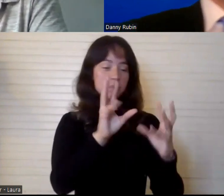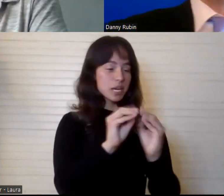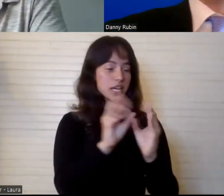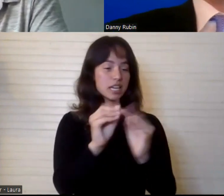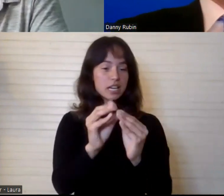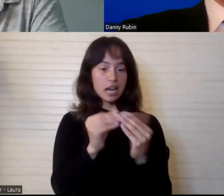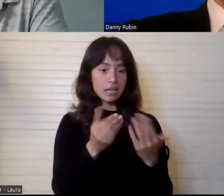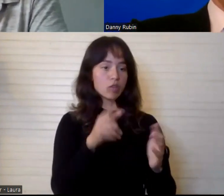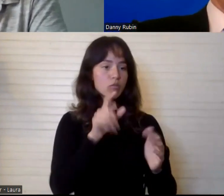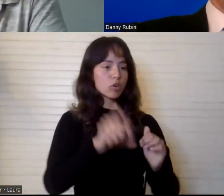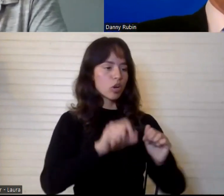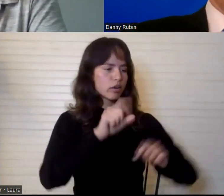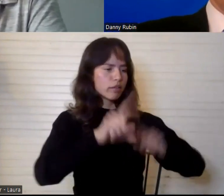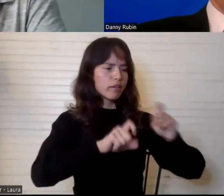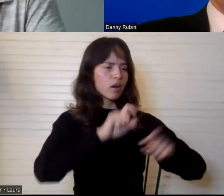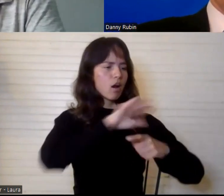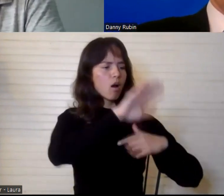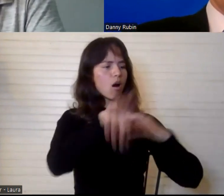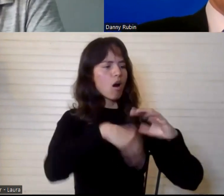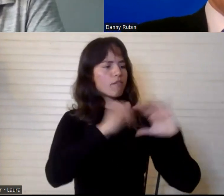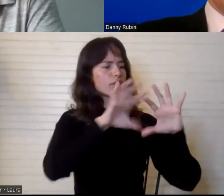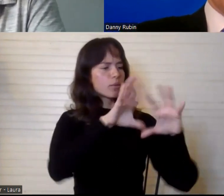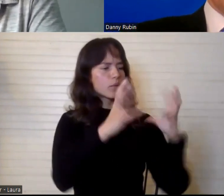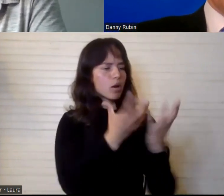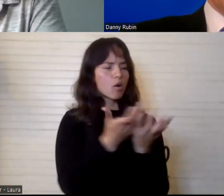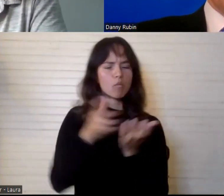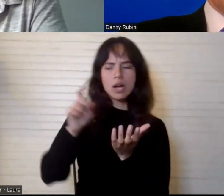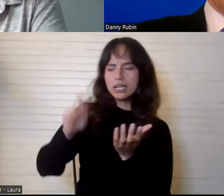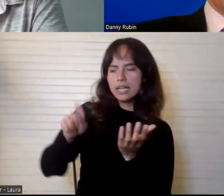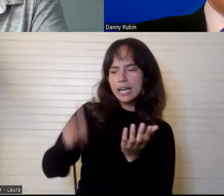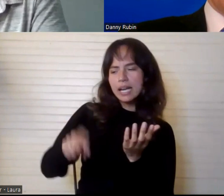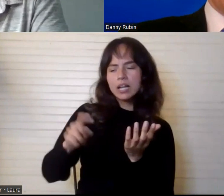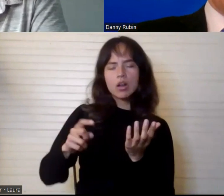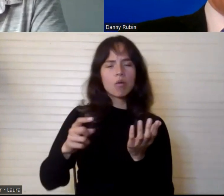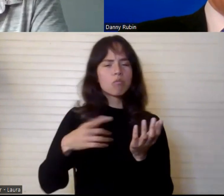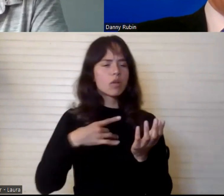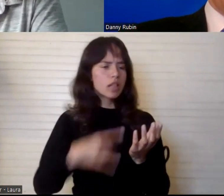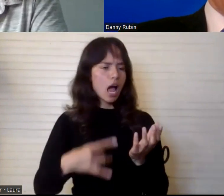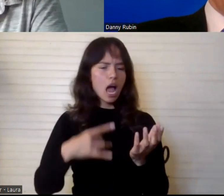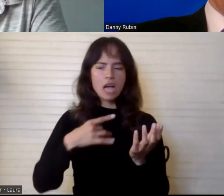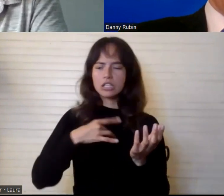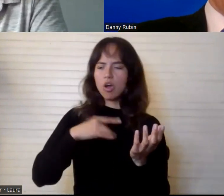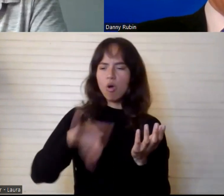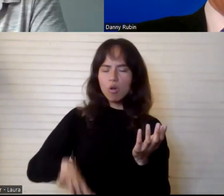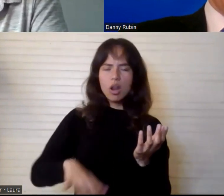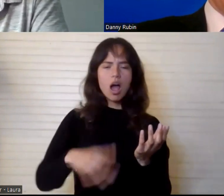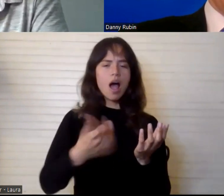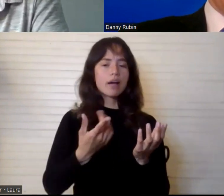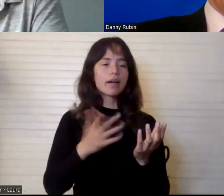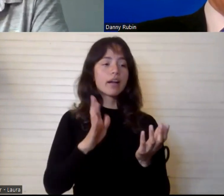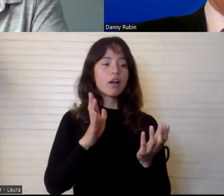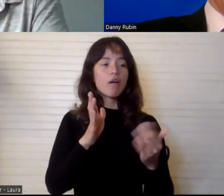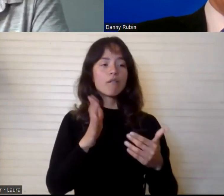preferences, nice to haves, need to haves, and sort of future considerations as well. So that was a